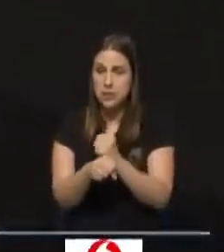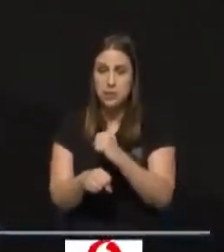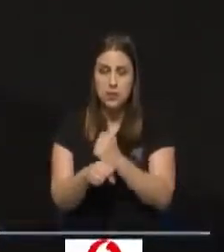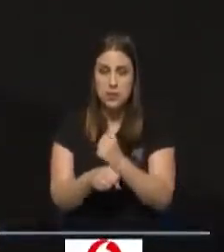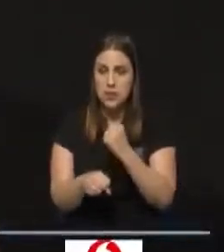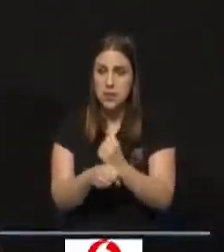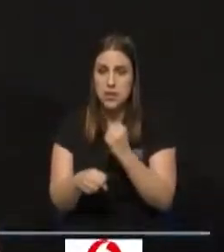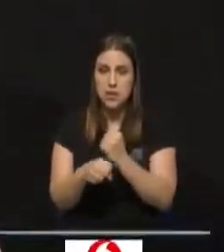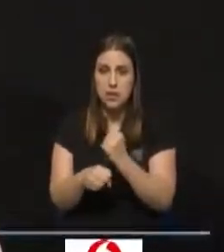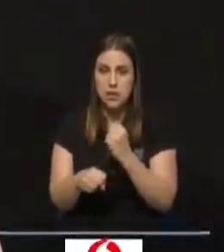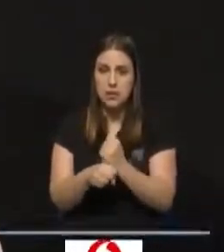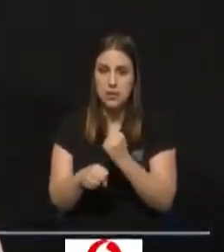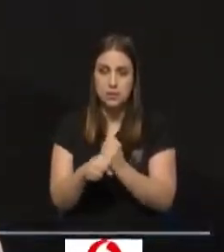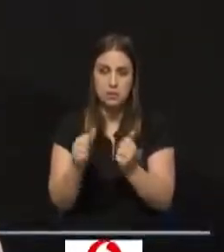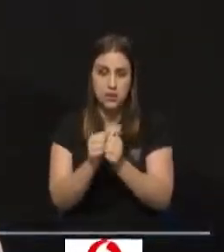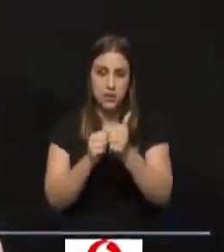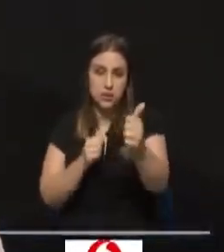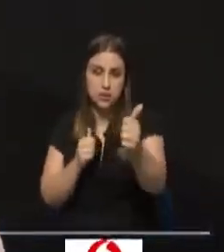anybody here could work with